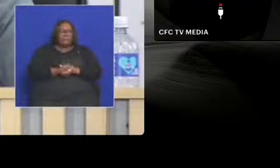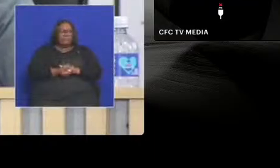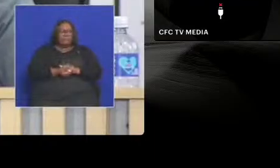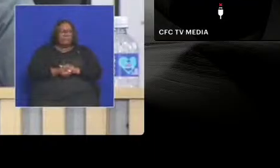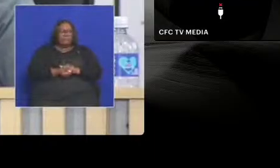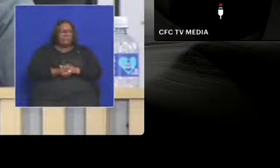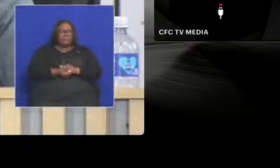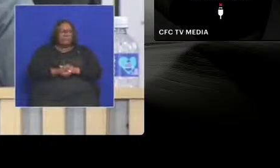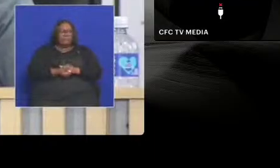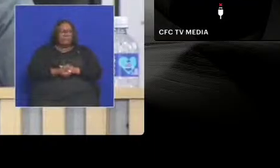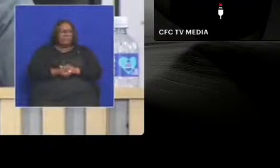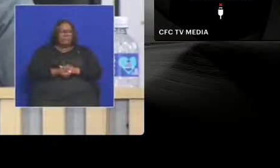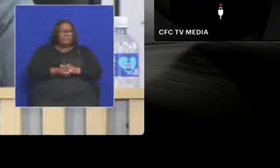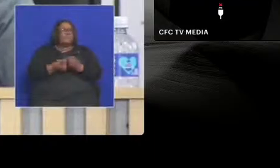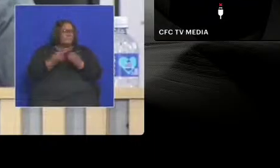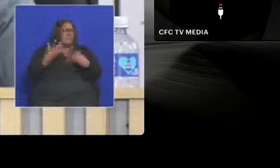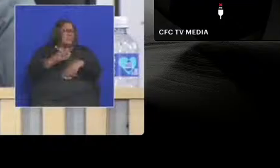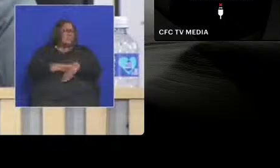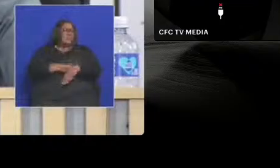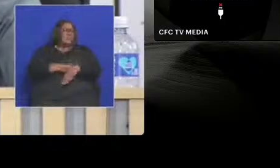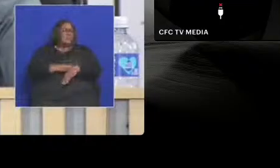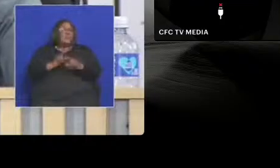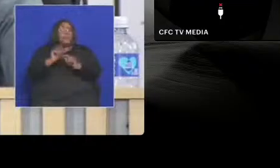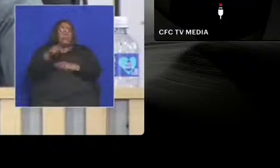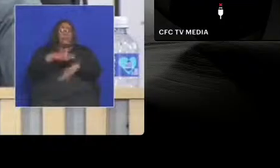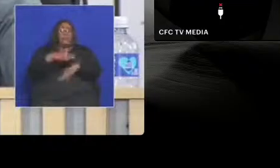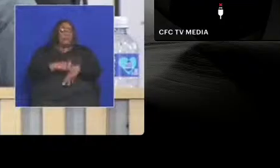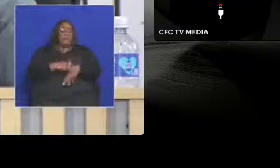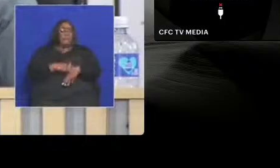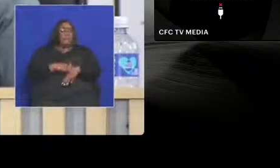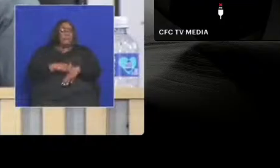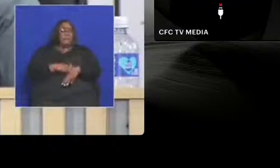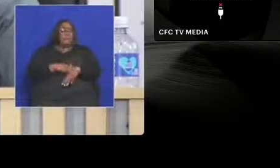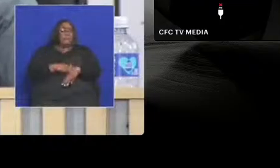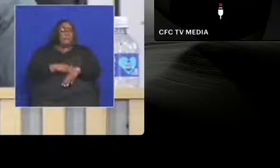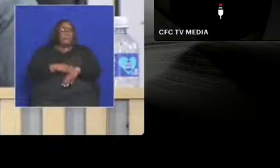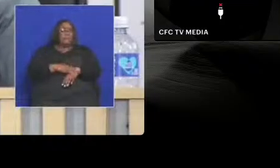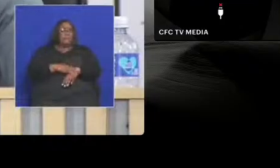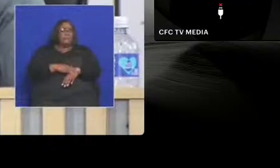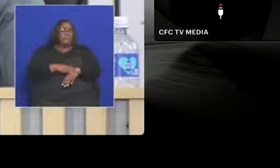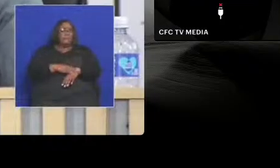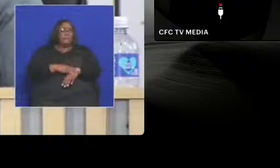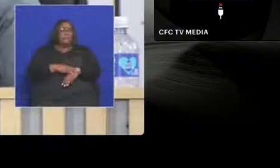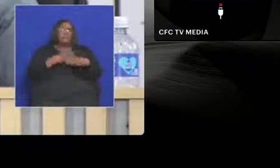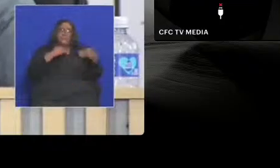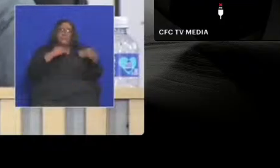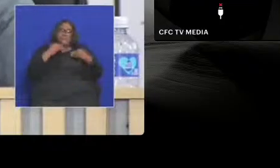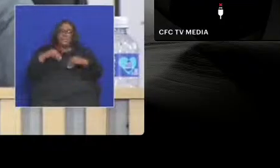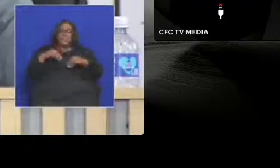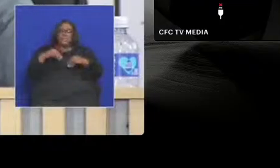isn't a lot. But by the business was well established, we can use your own money.